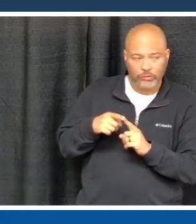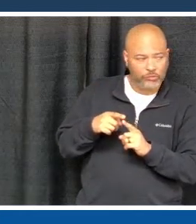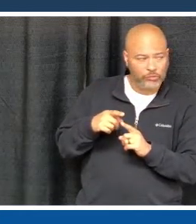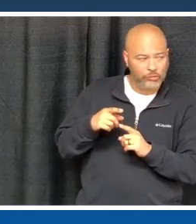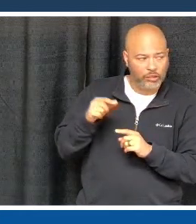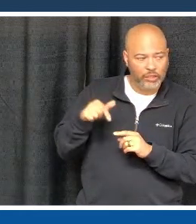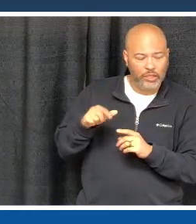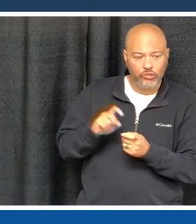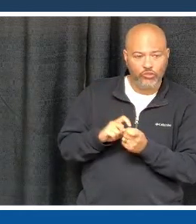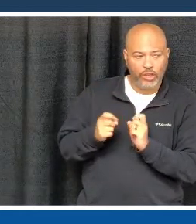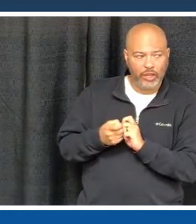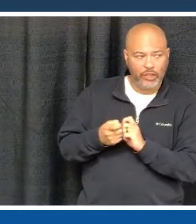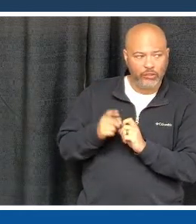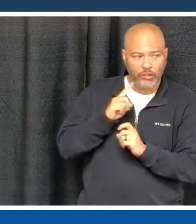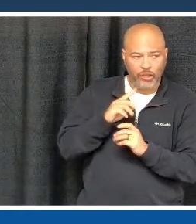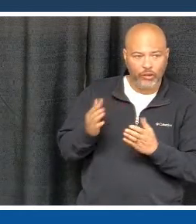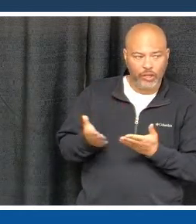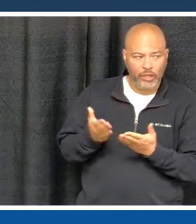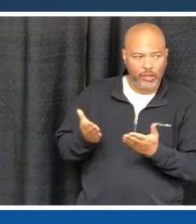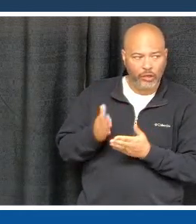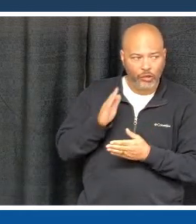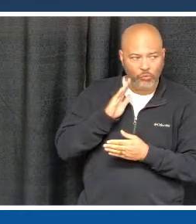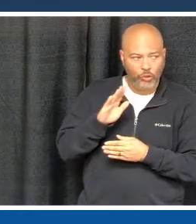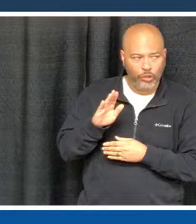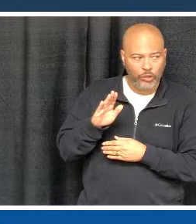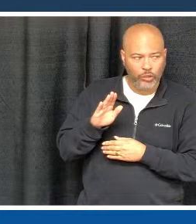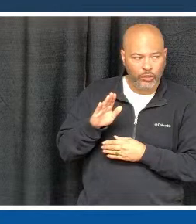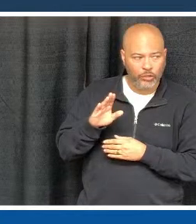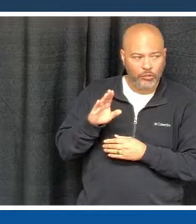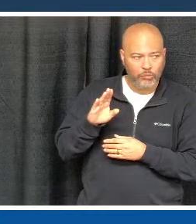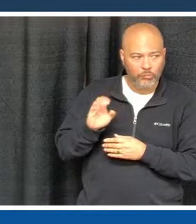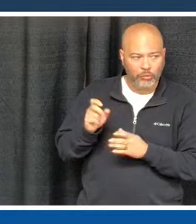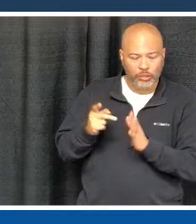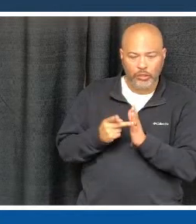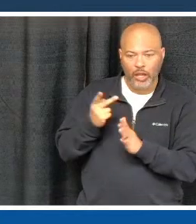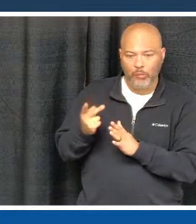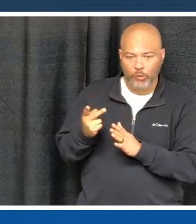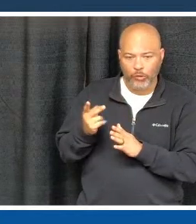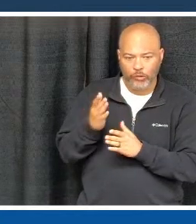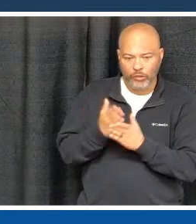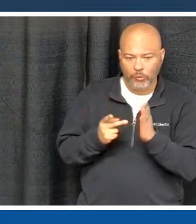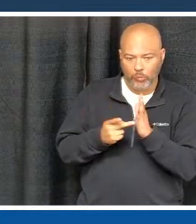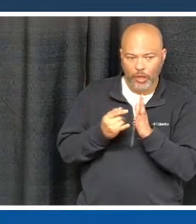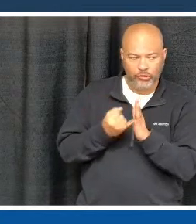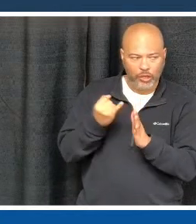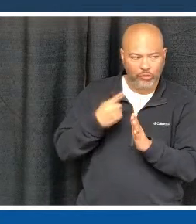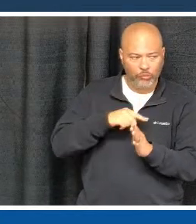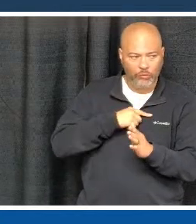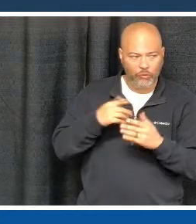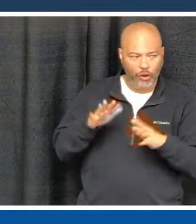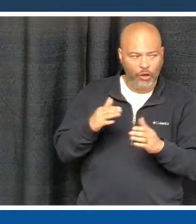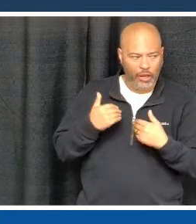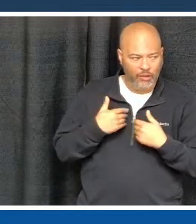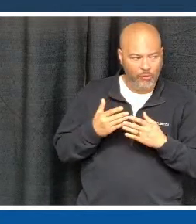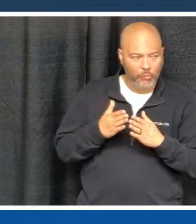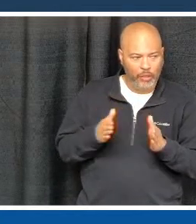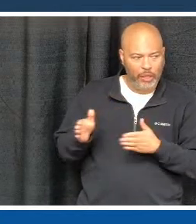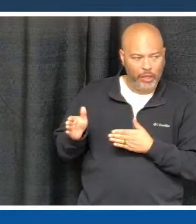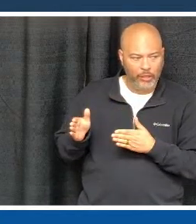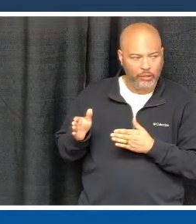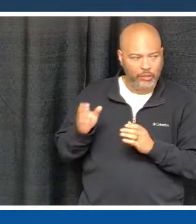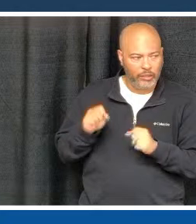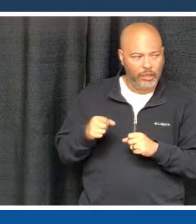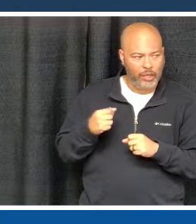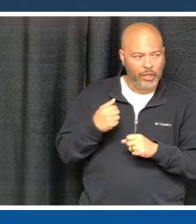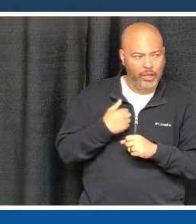these changes that are in here could essentially double some of the projects that we already have planned. Yeah. Can I get you to